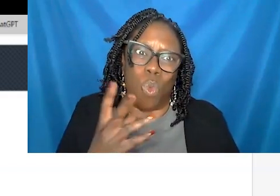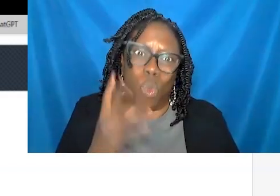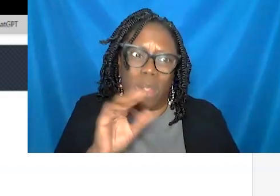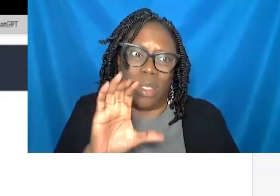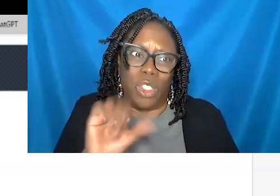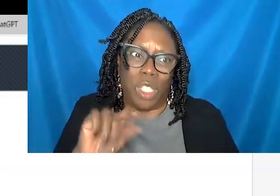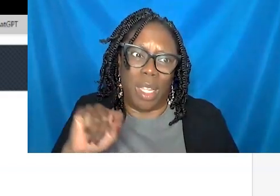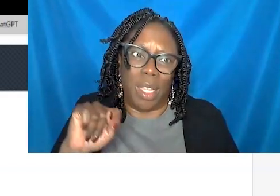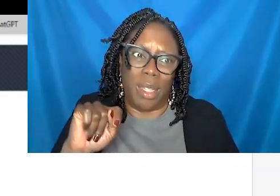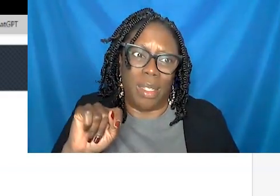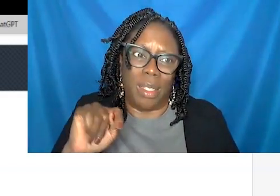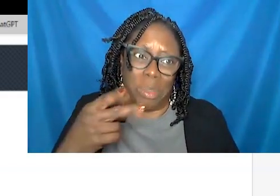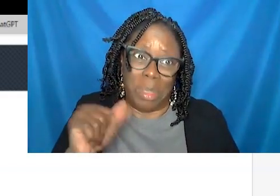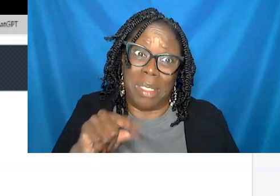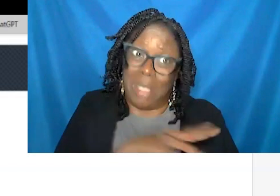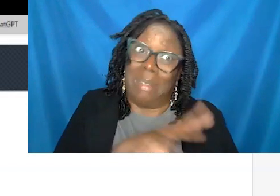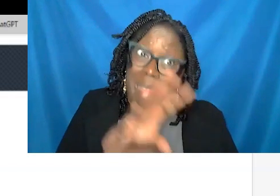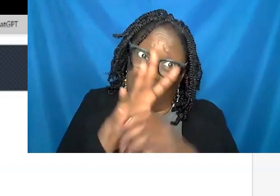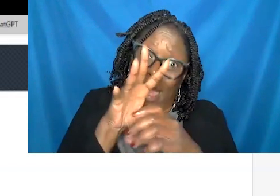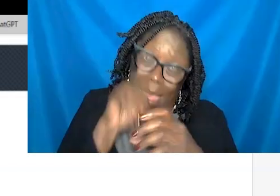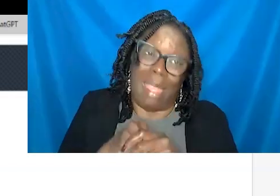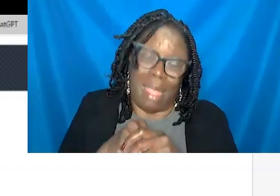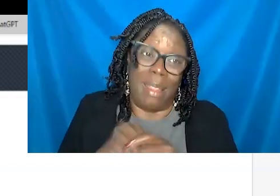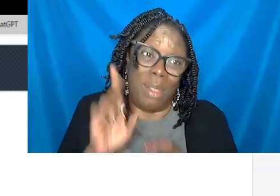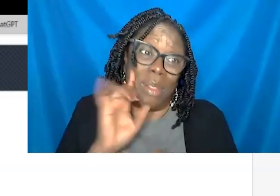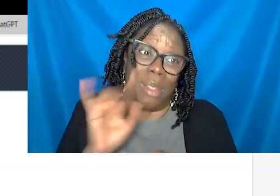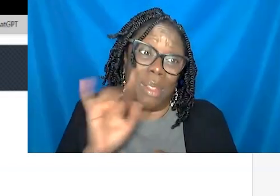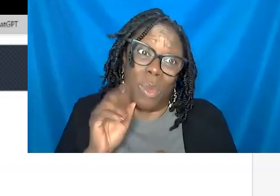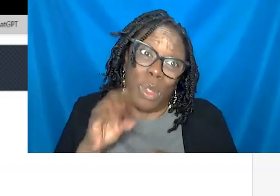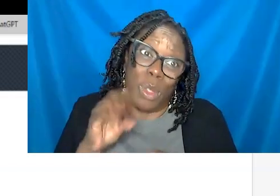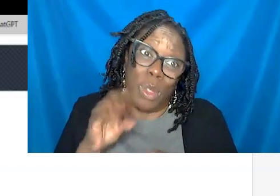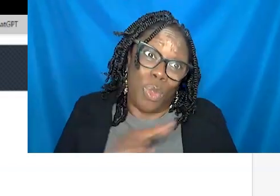us are trying to find out, it's certainly looking to be that way.